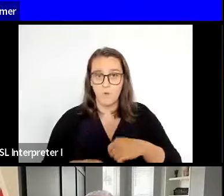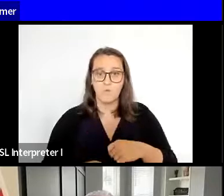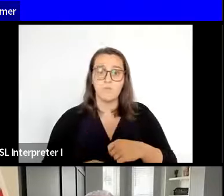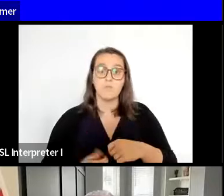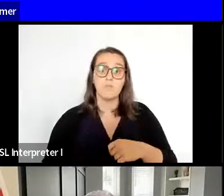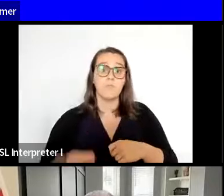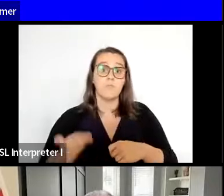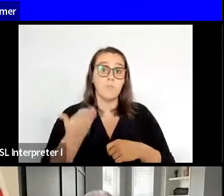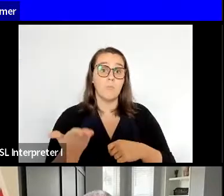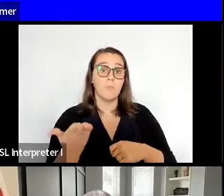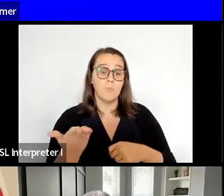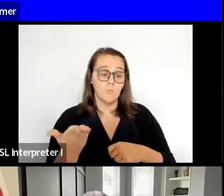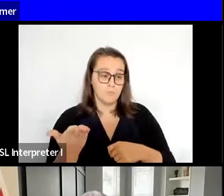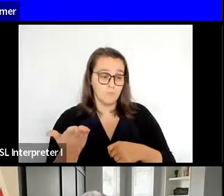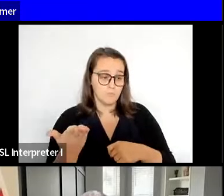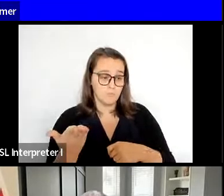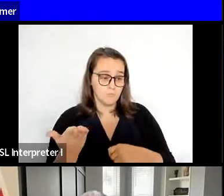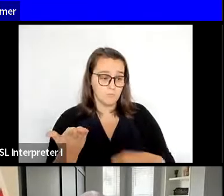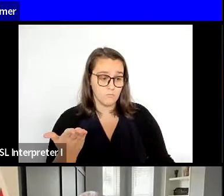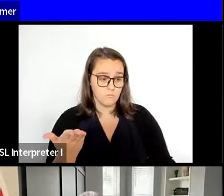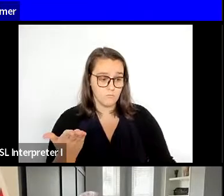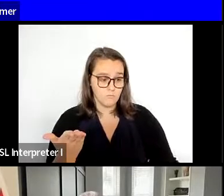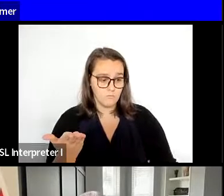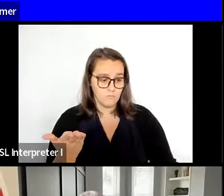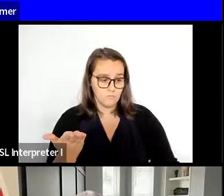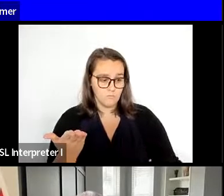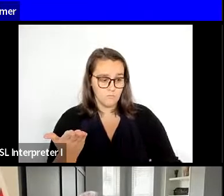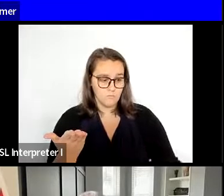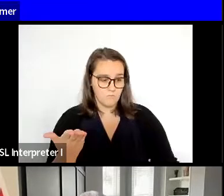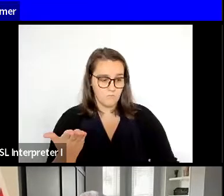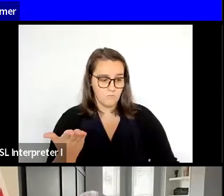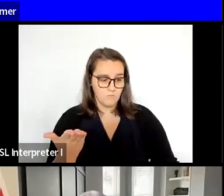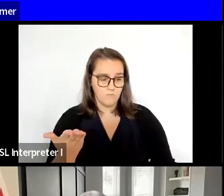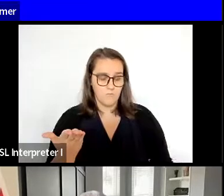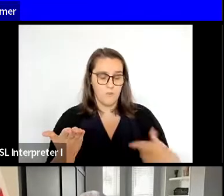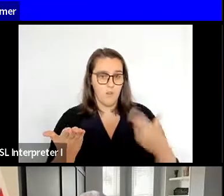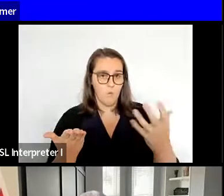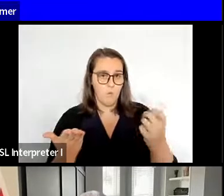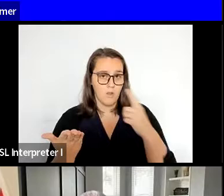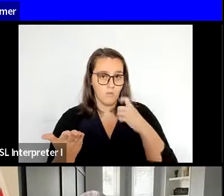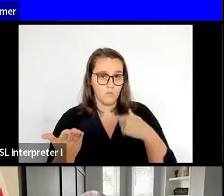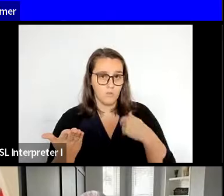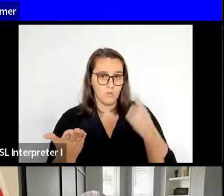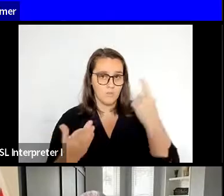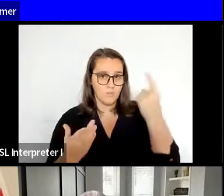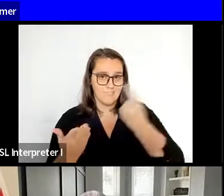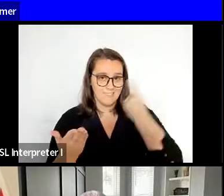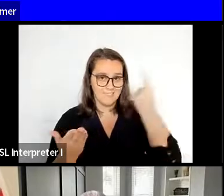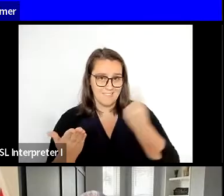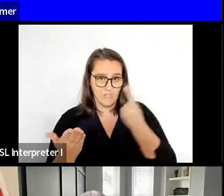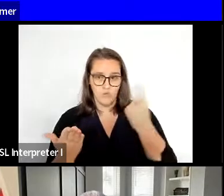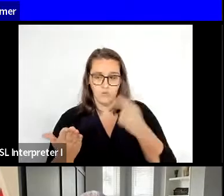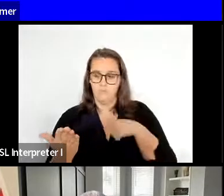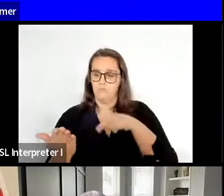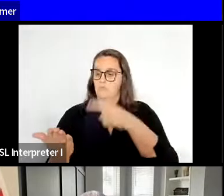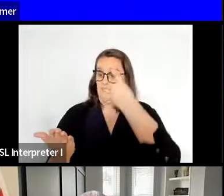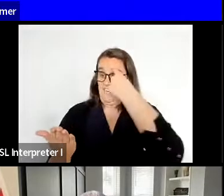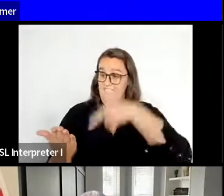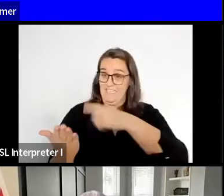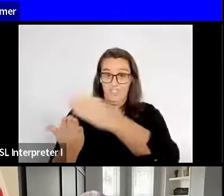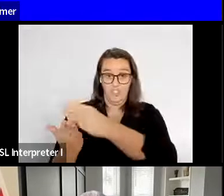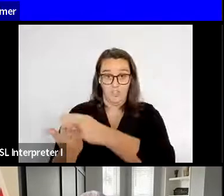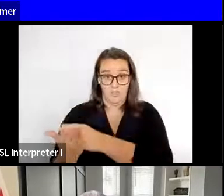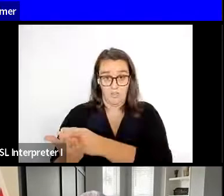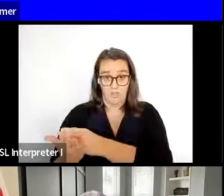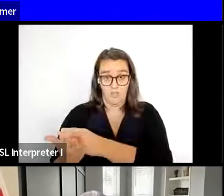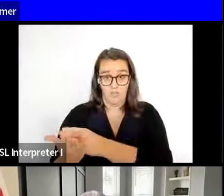motion, if there's no objection, I move to reconsider the consent agenda.